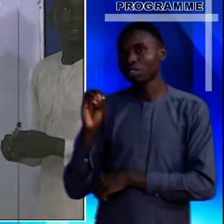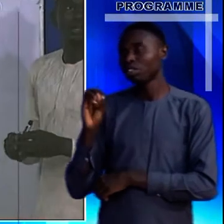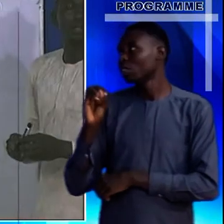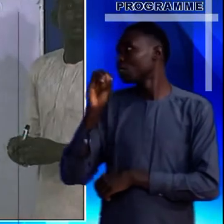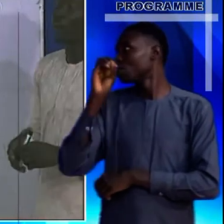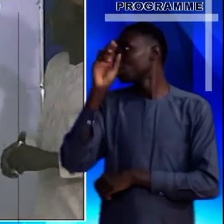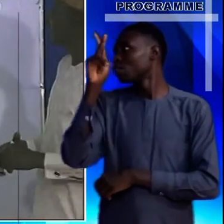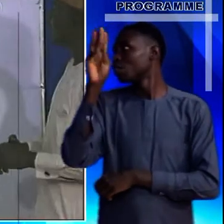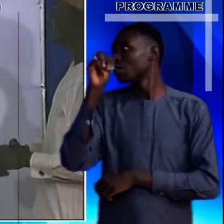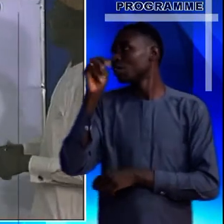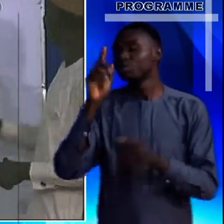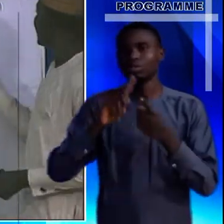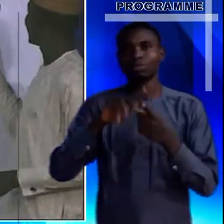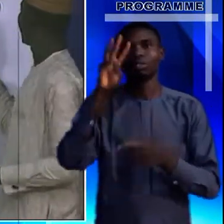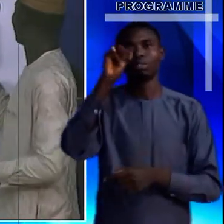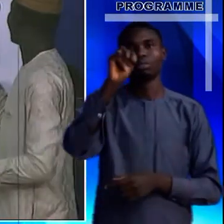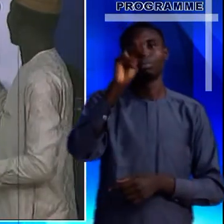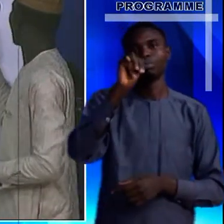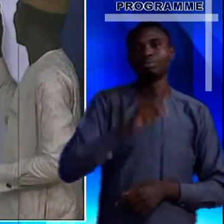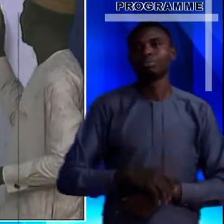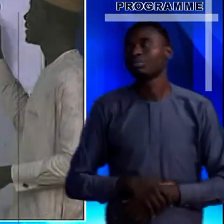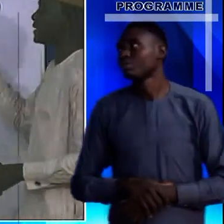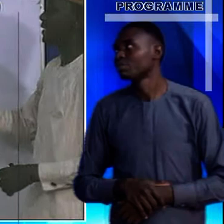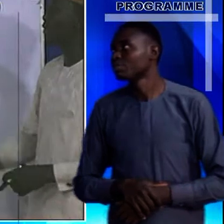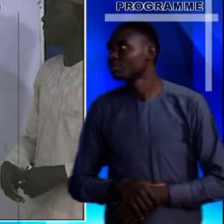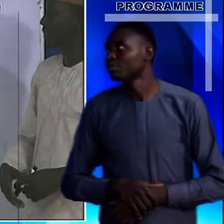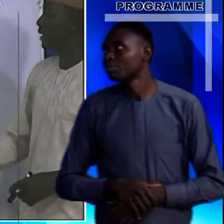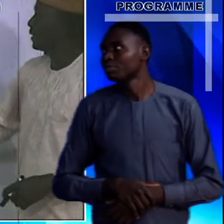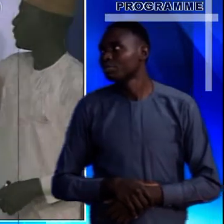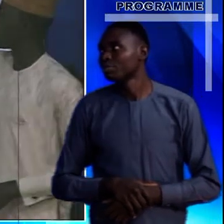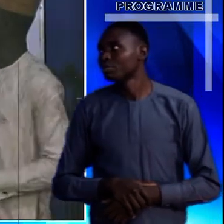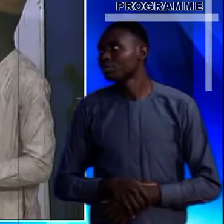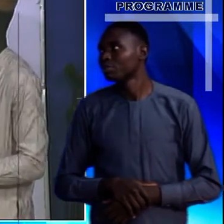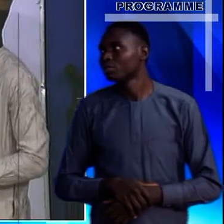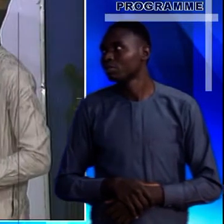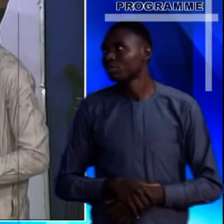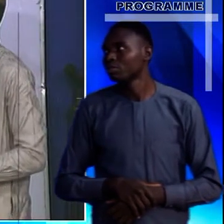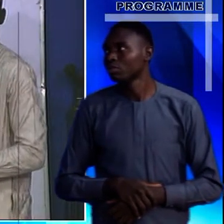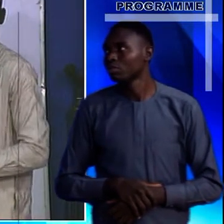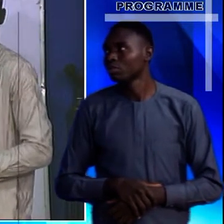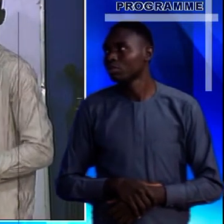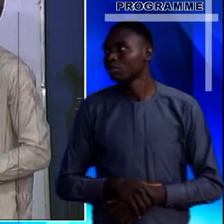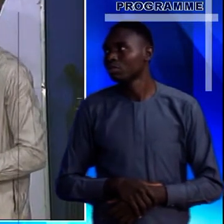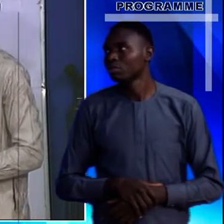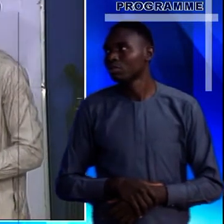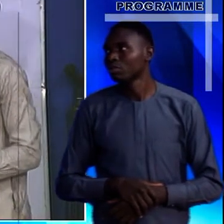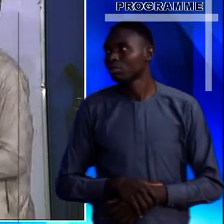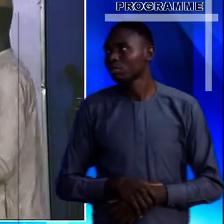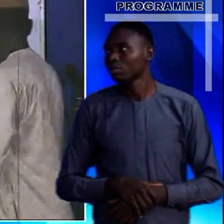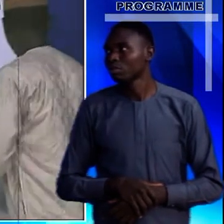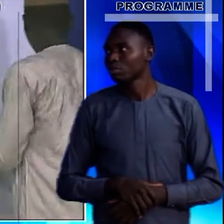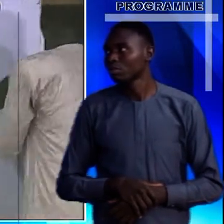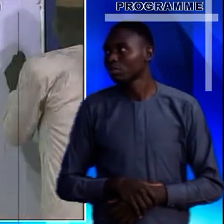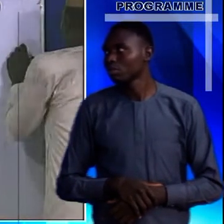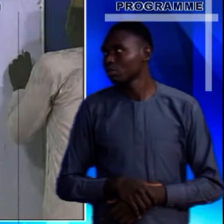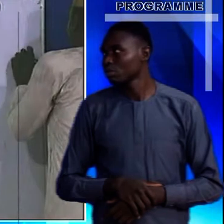As I told you, we have how many kilometers, how many meters in kilometer? From here, this is our standard. We have 10.